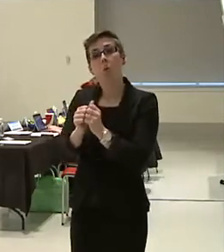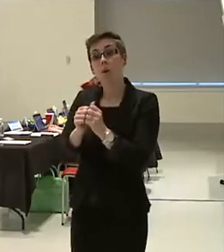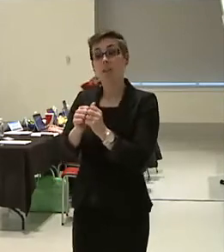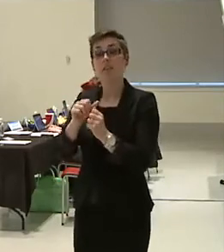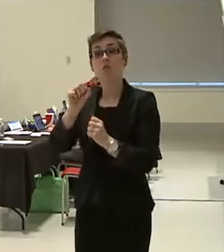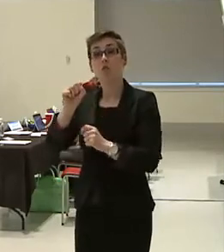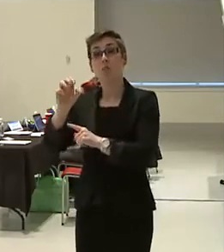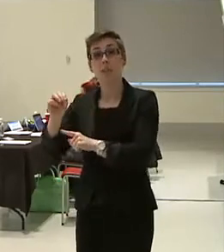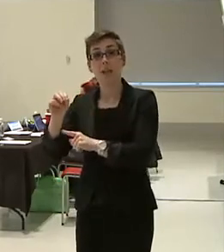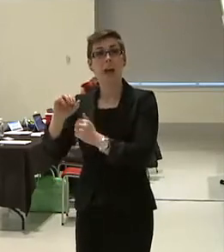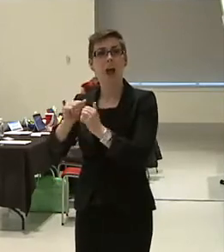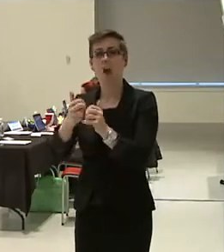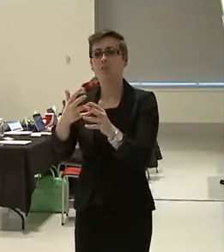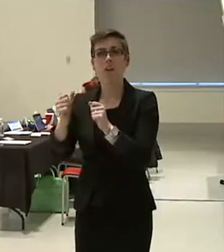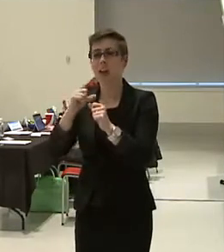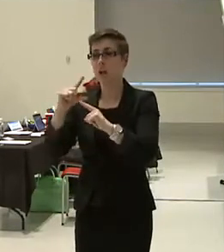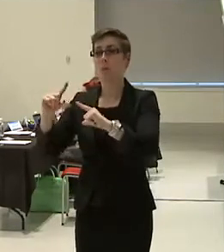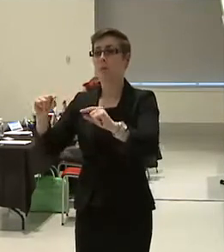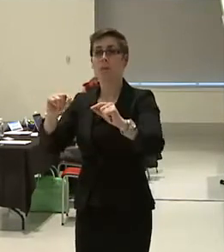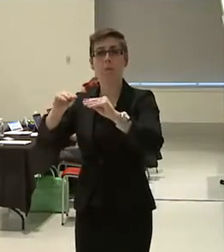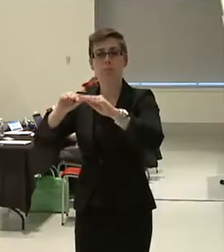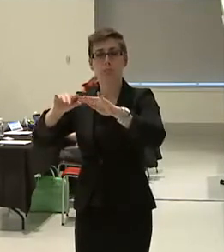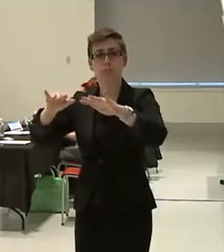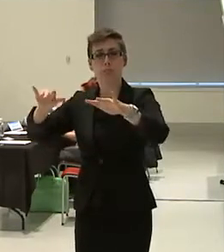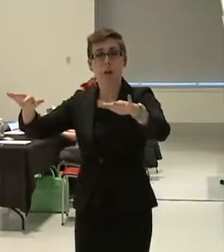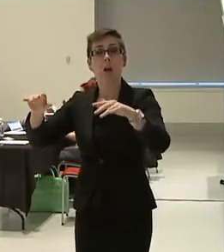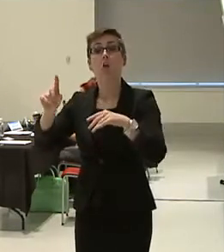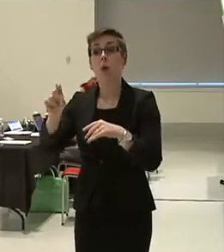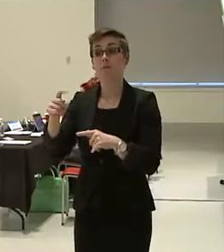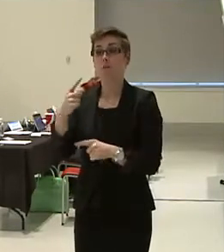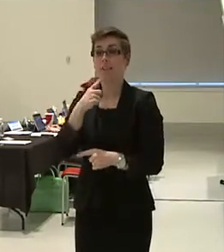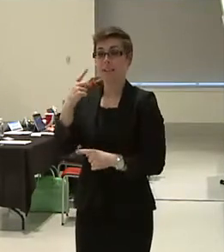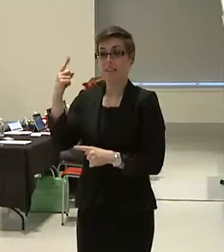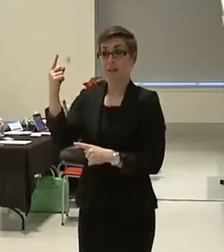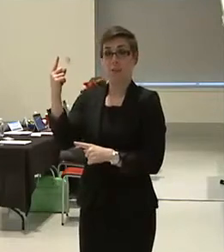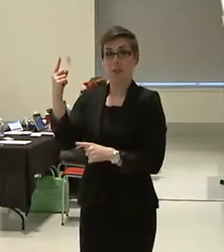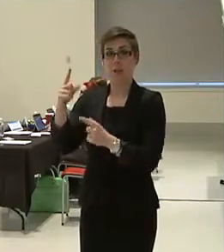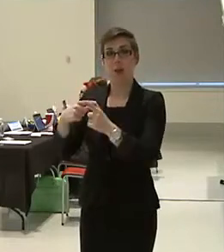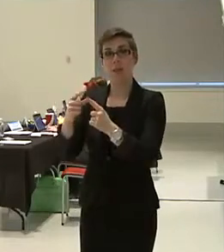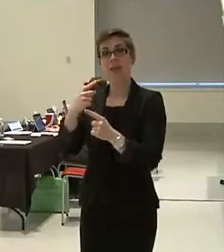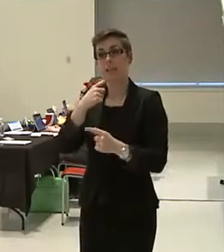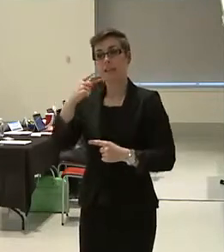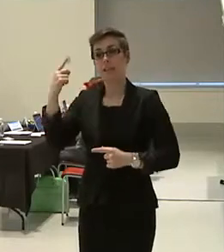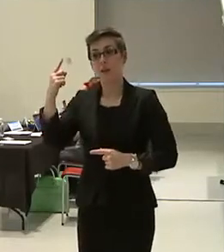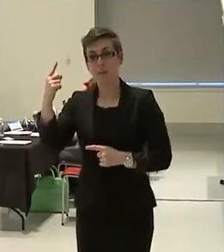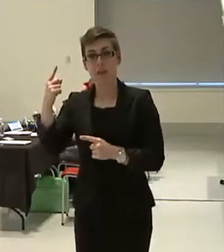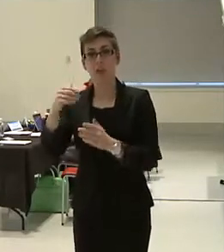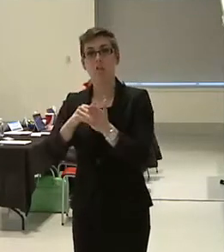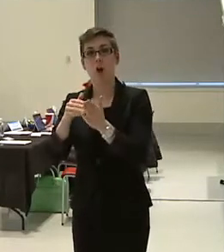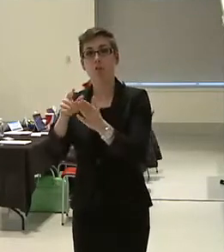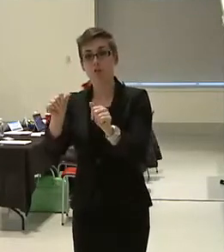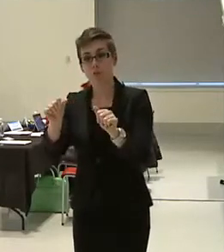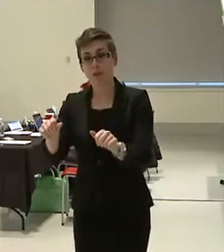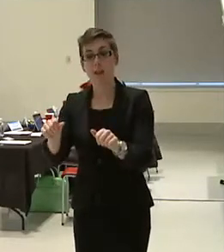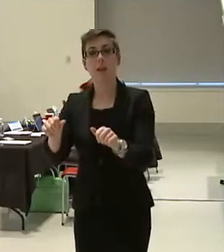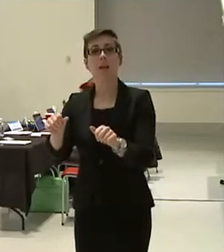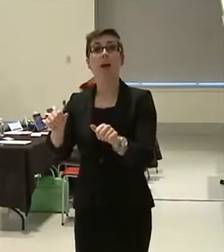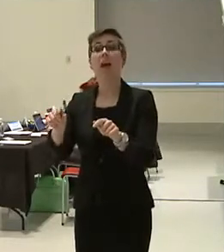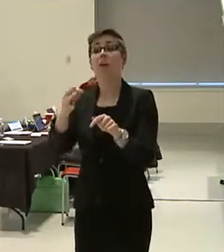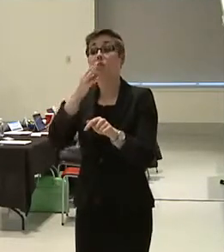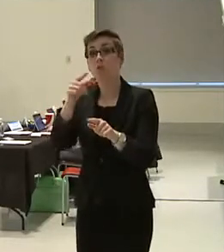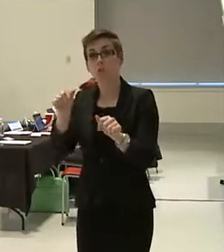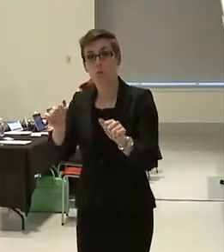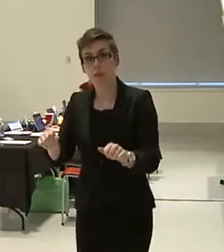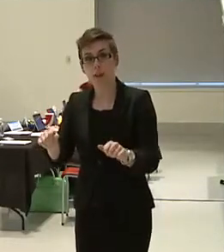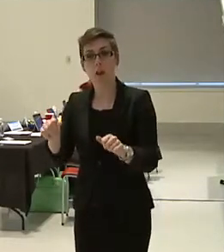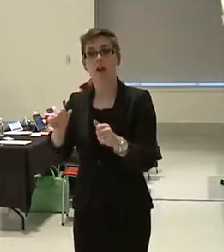operates, you have to say something, and then you have to say something as often, as much as you can, as often as you can, as soon as you